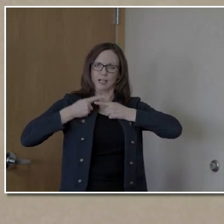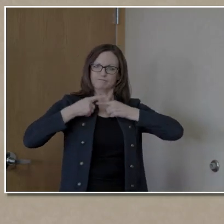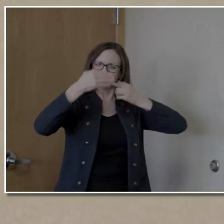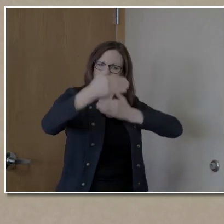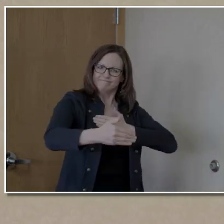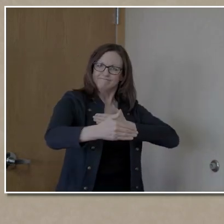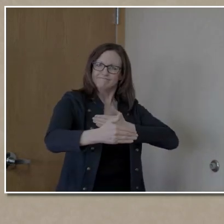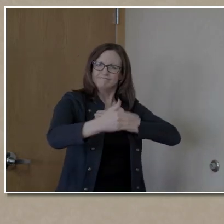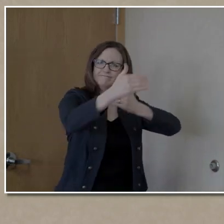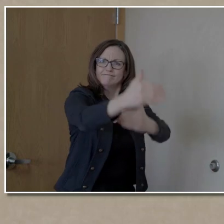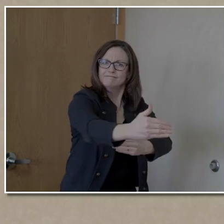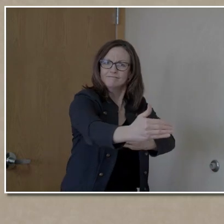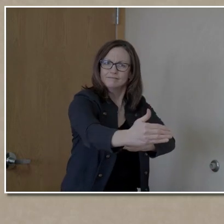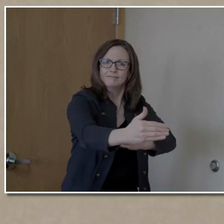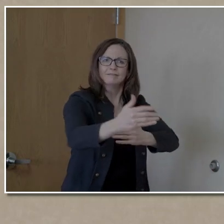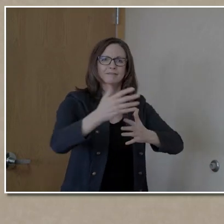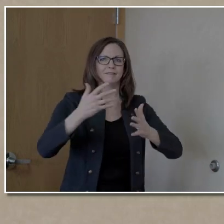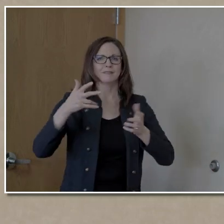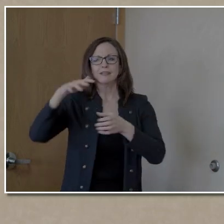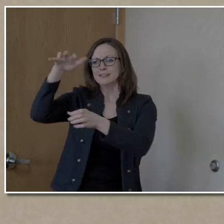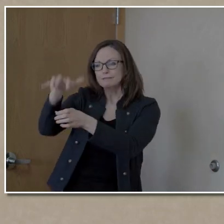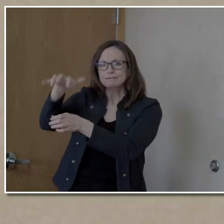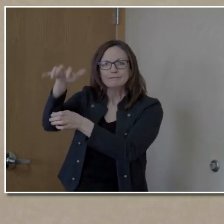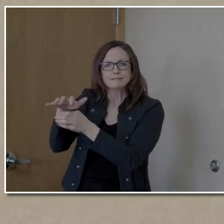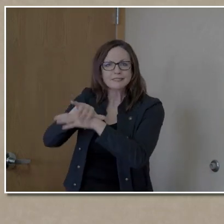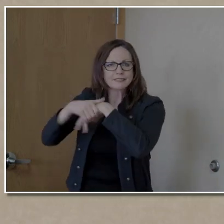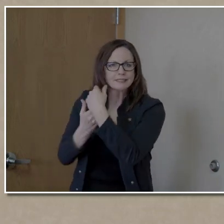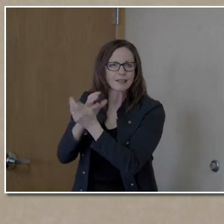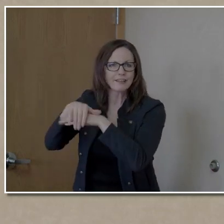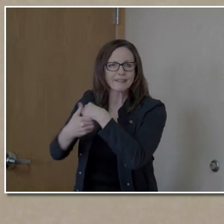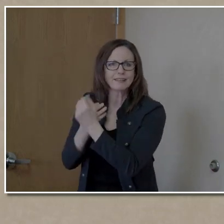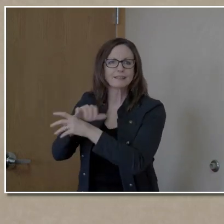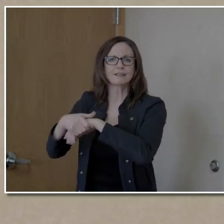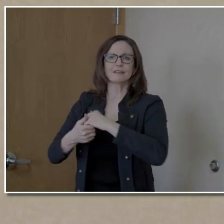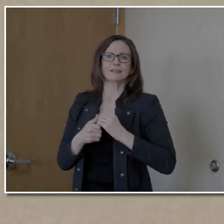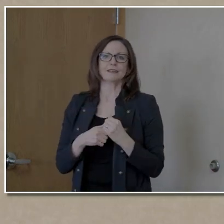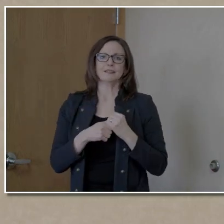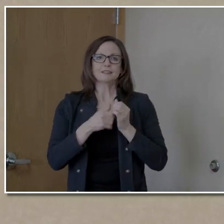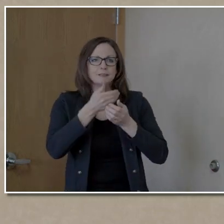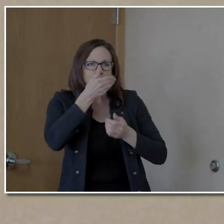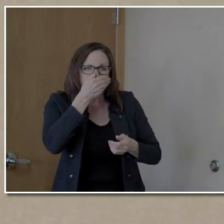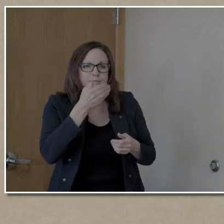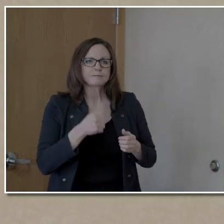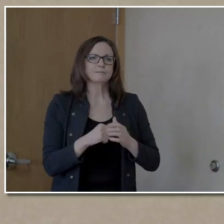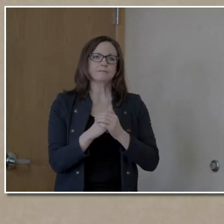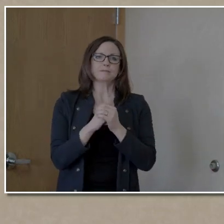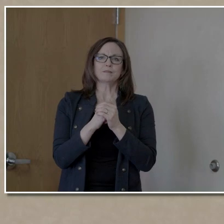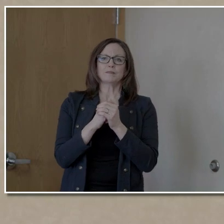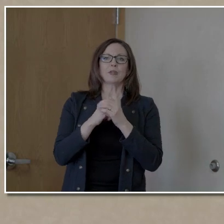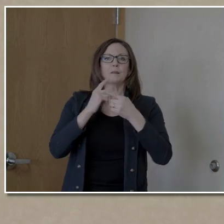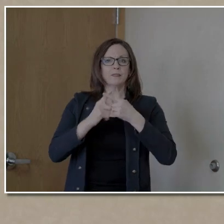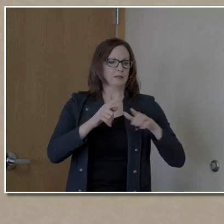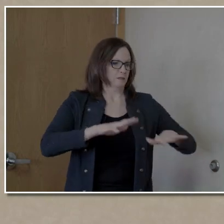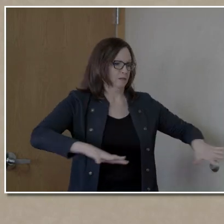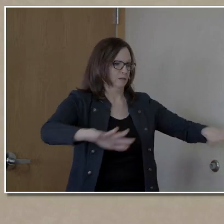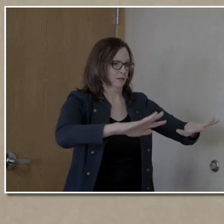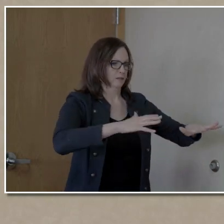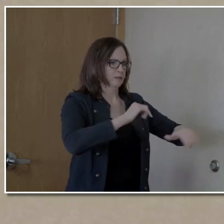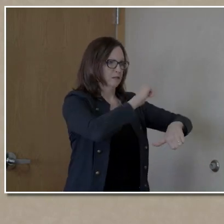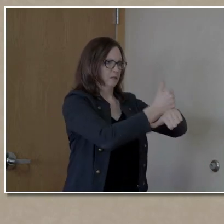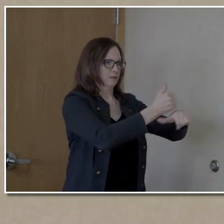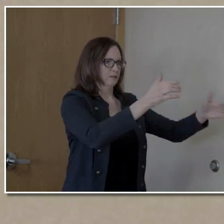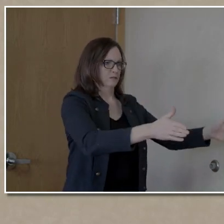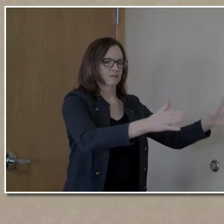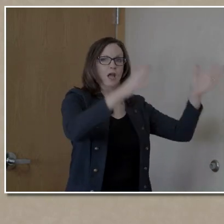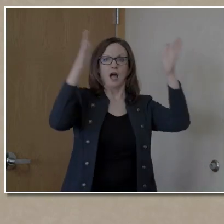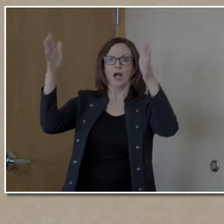hand sanitizer, and PPE, and distributing those items to polling sites across Wisconsin to assist Wisconsin